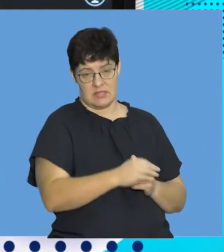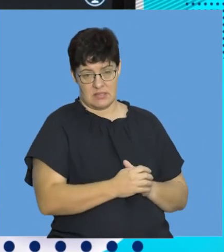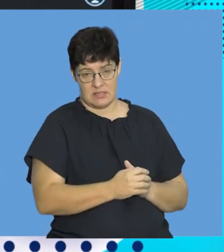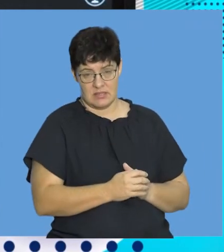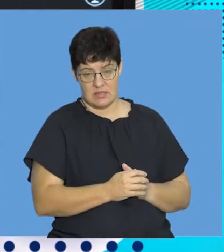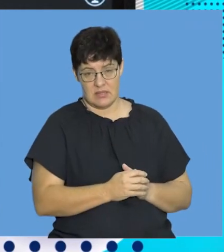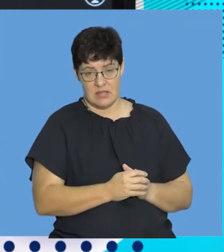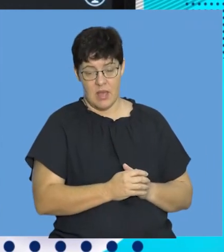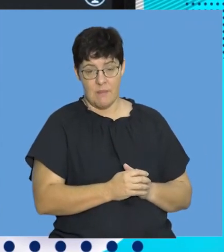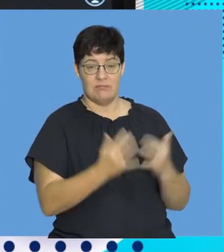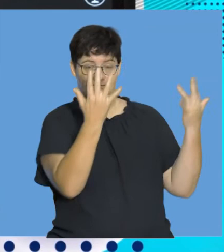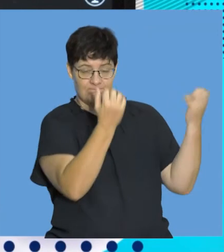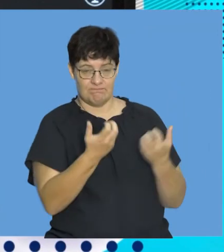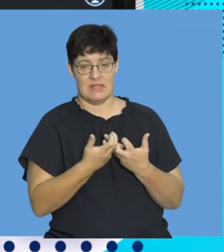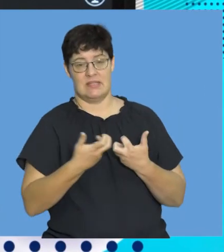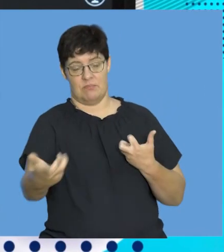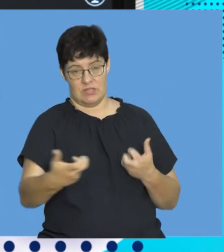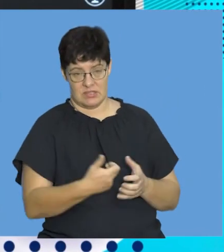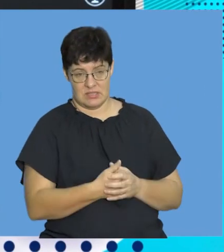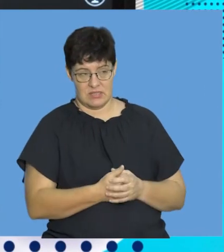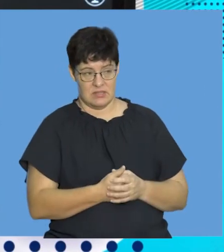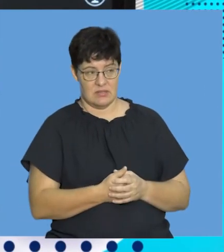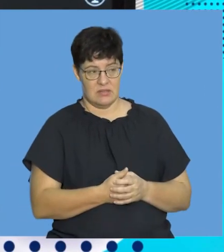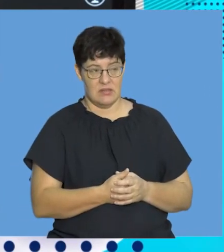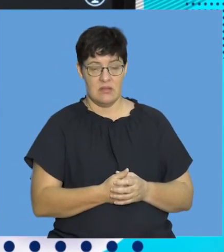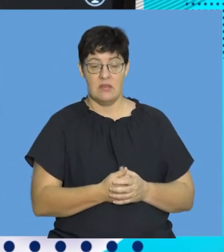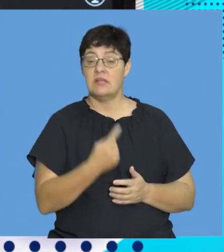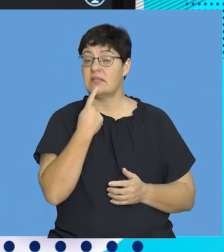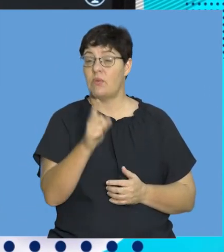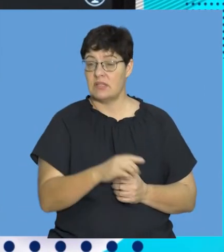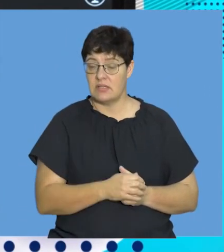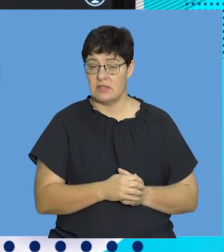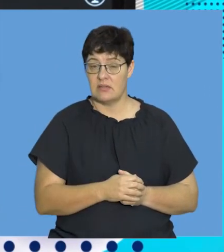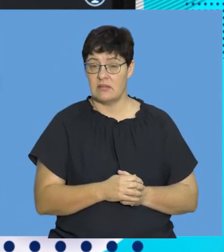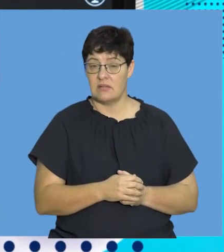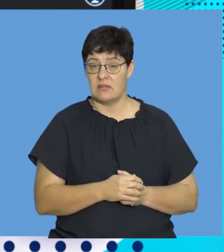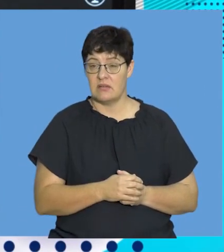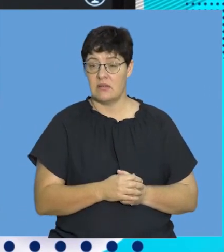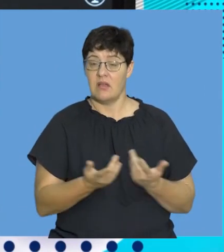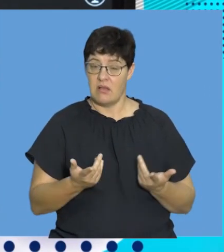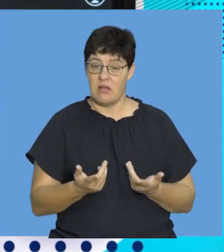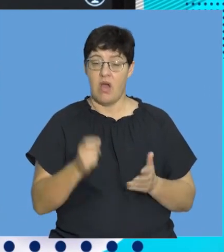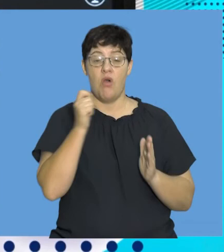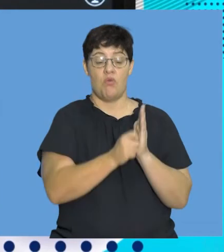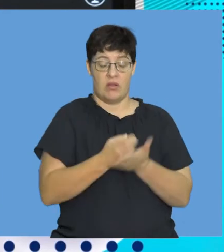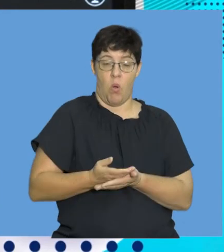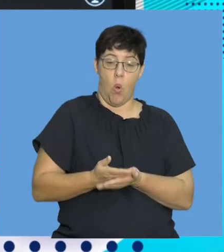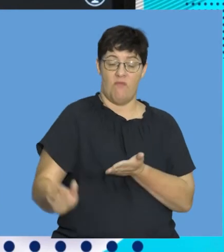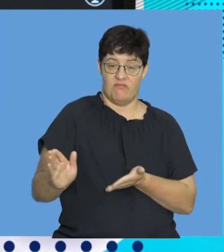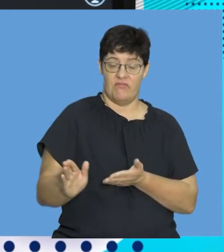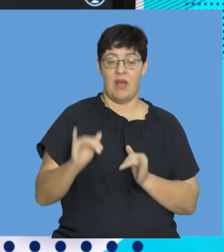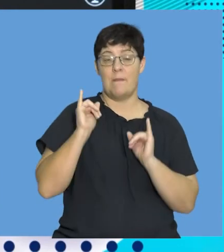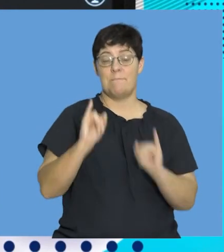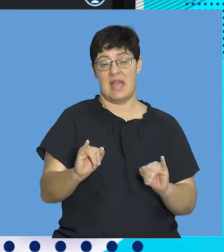calculation, and you could be asked to say what amount would be written off as bad debts. That would obviously